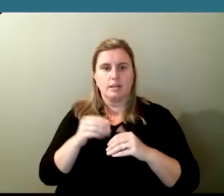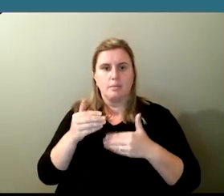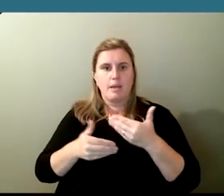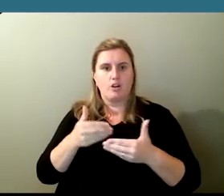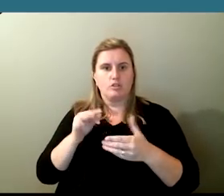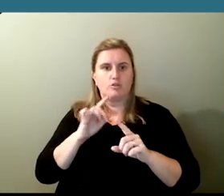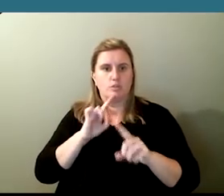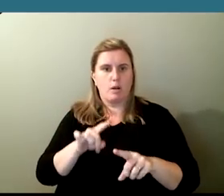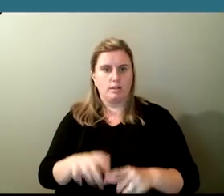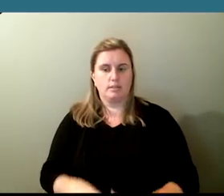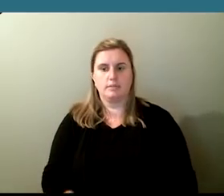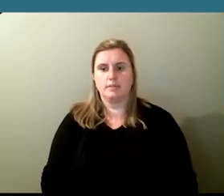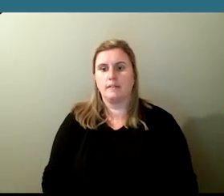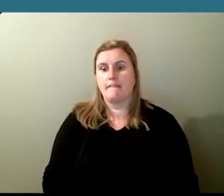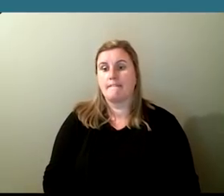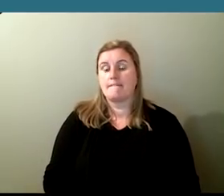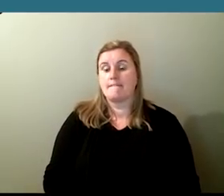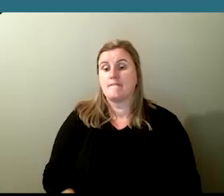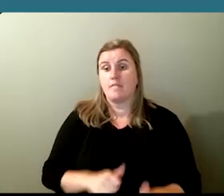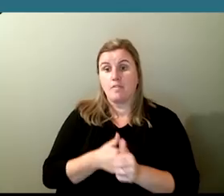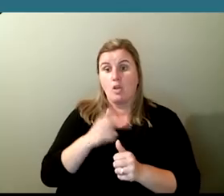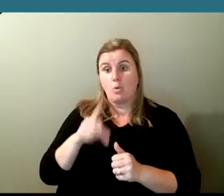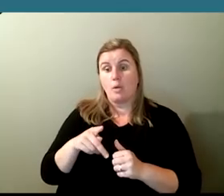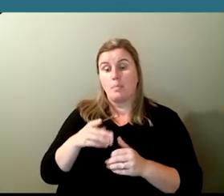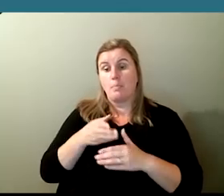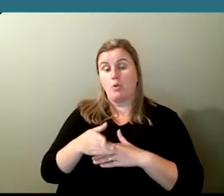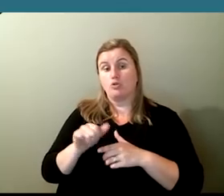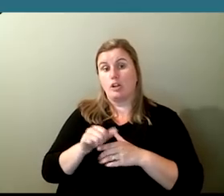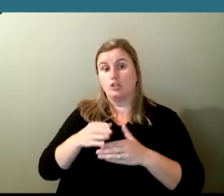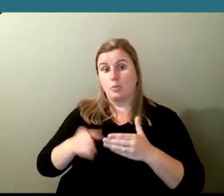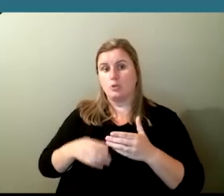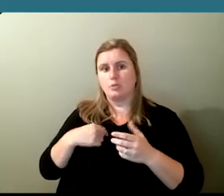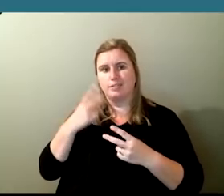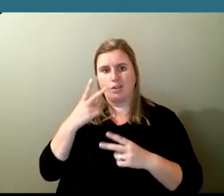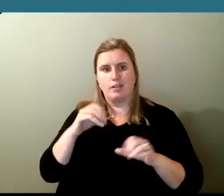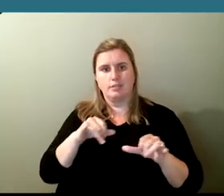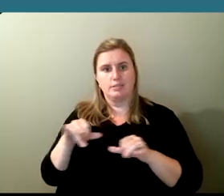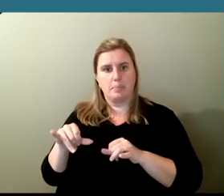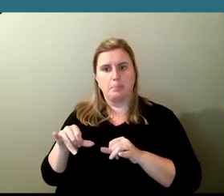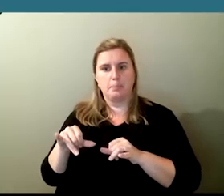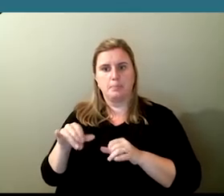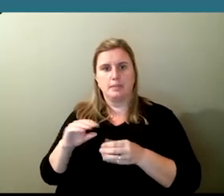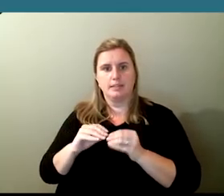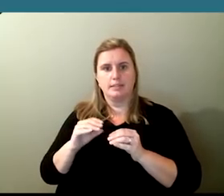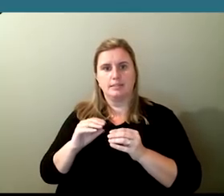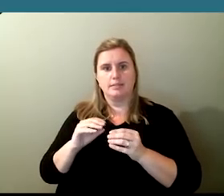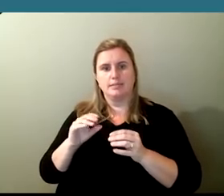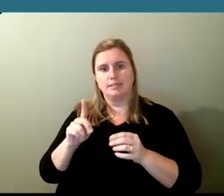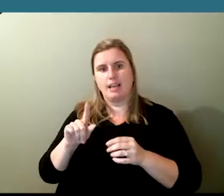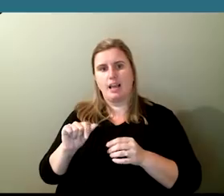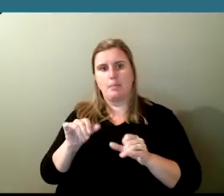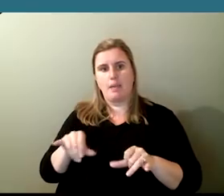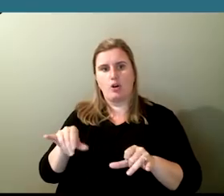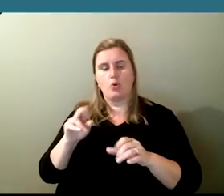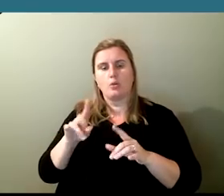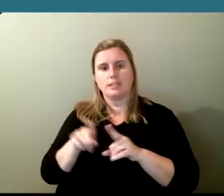responding. Over follow-up, post-training termination, we continue to see the same data pattern or the same pattern of